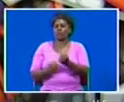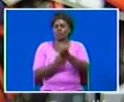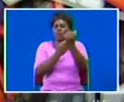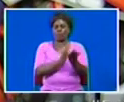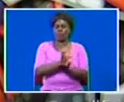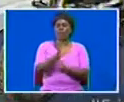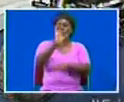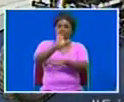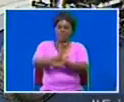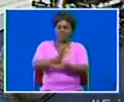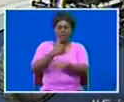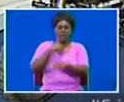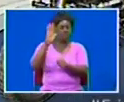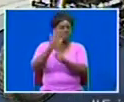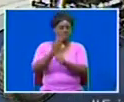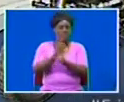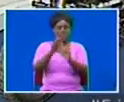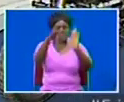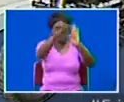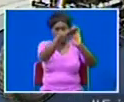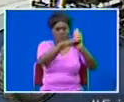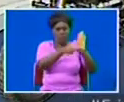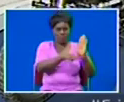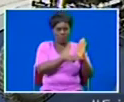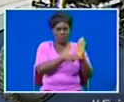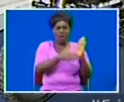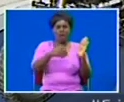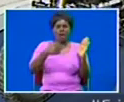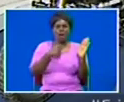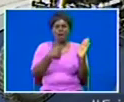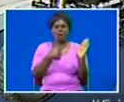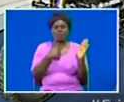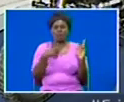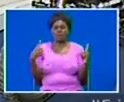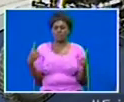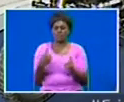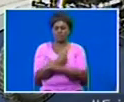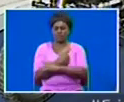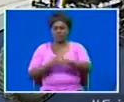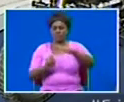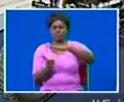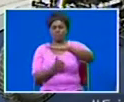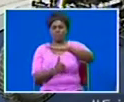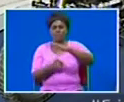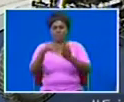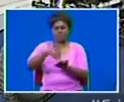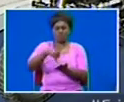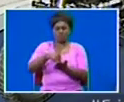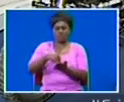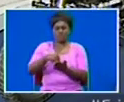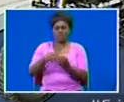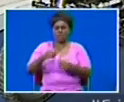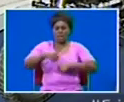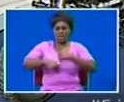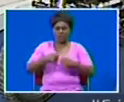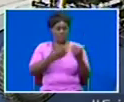The church does many things. They have different ministries involved in different activities.